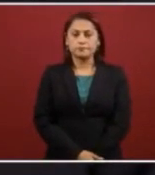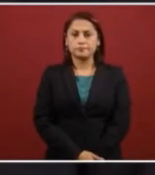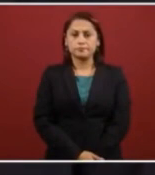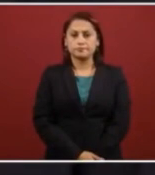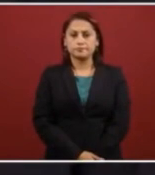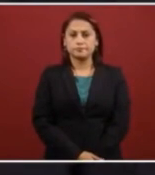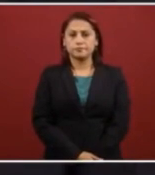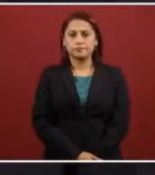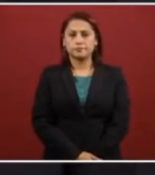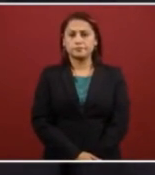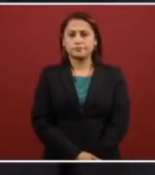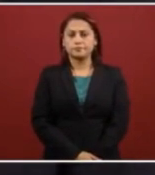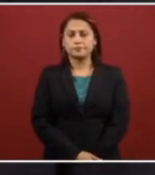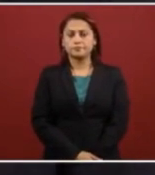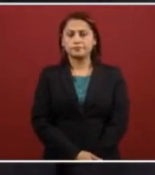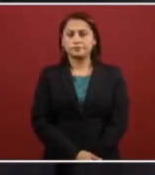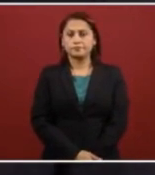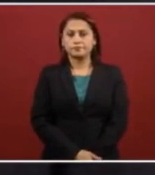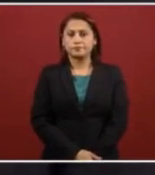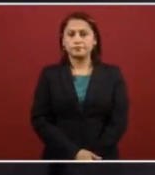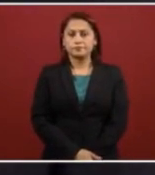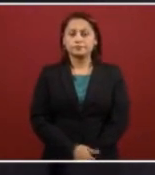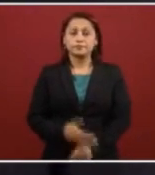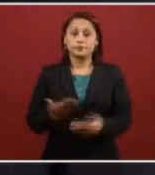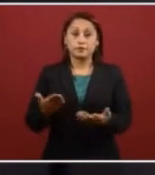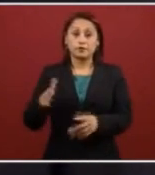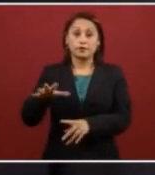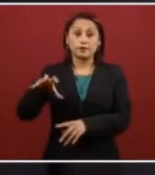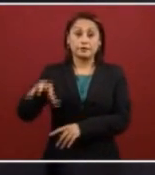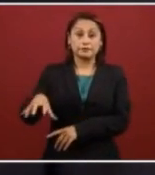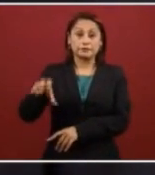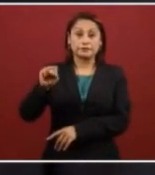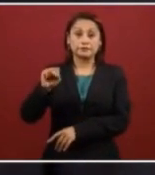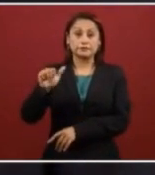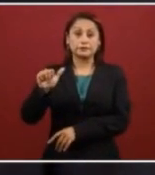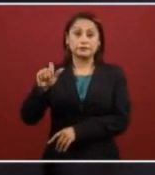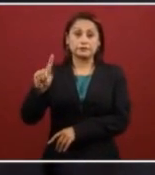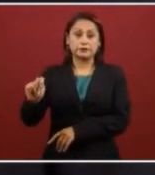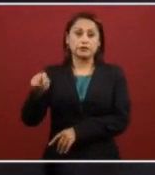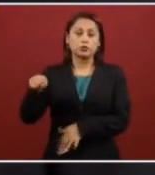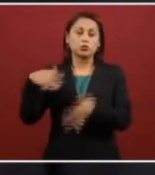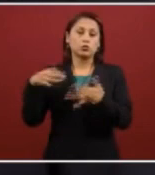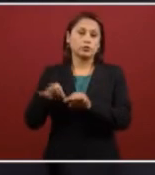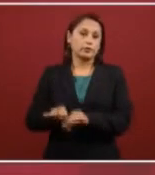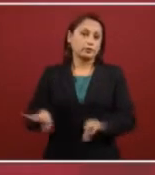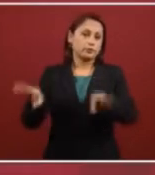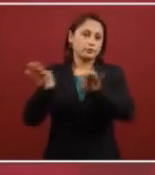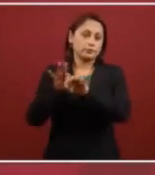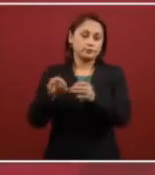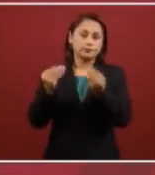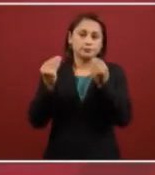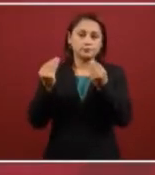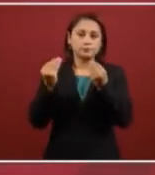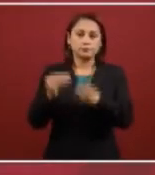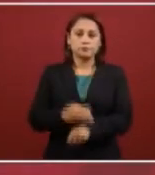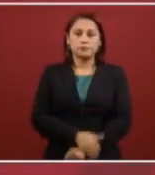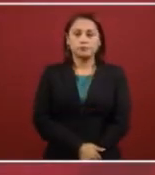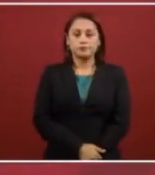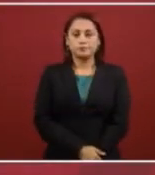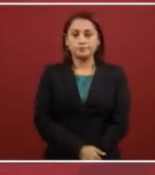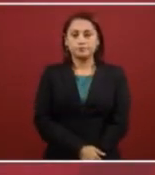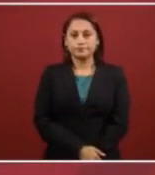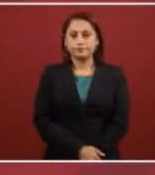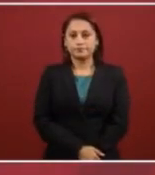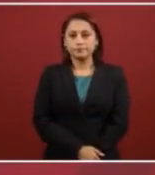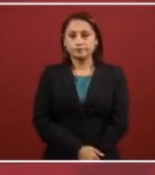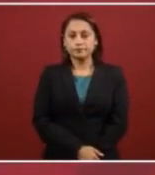Y es un área and que nos importa muchísimo. Area that's very important to us. Porque